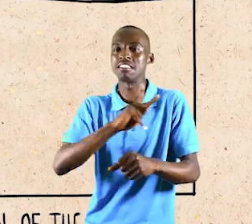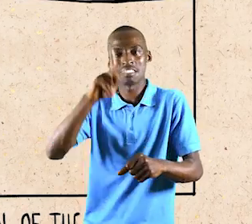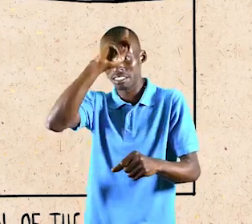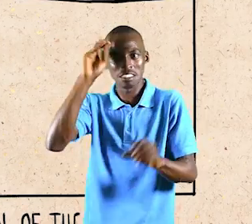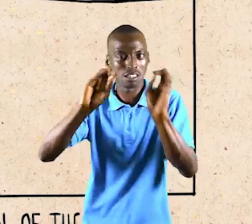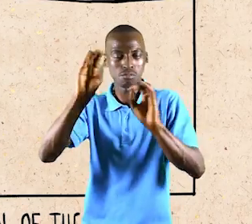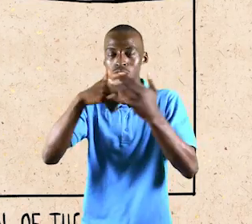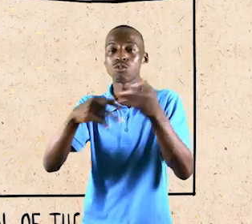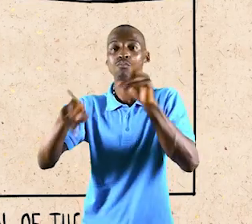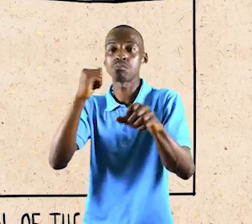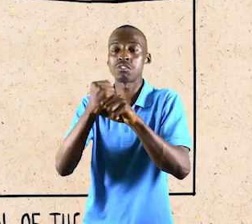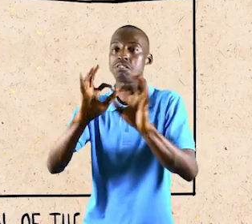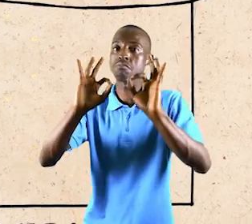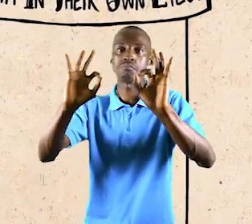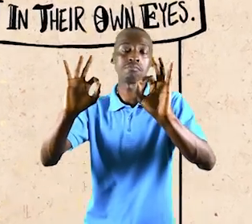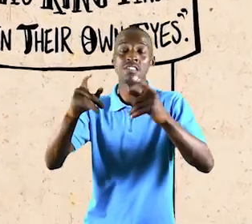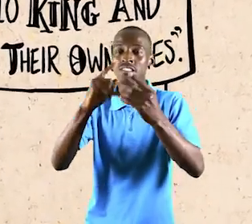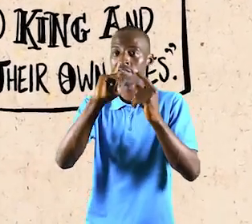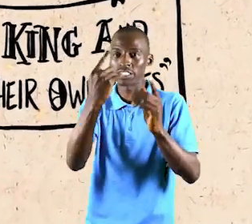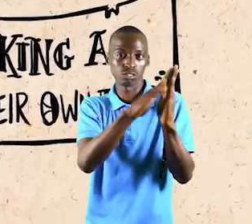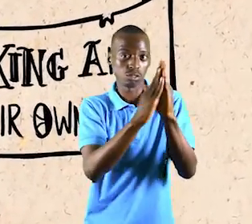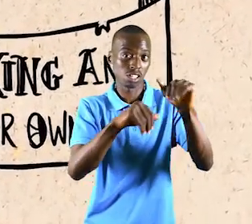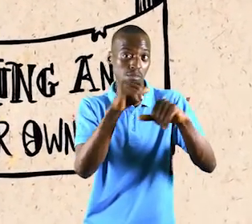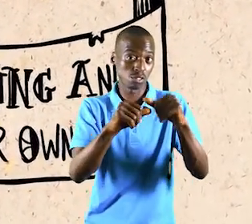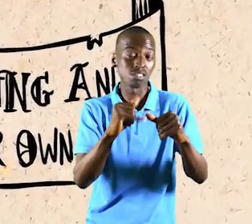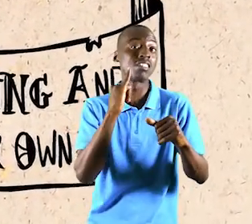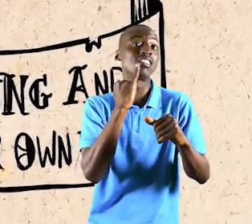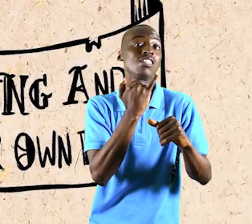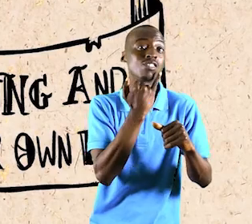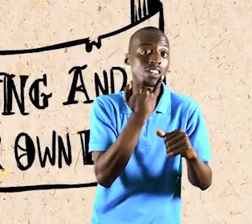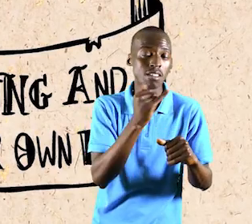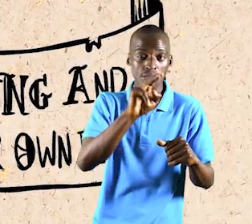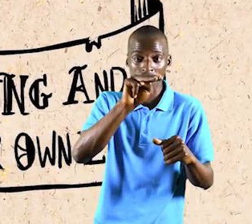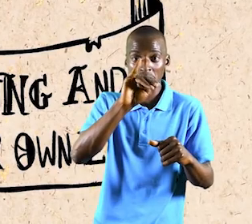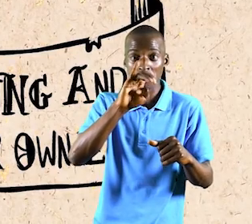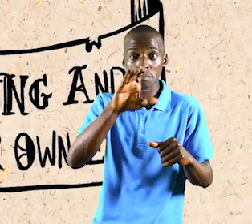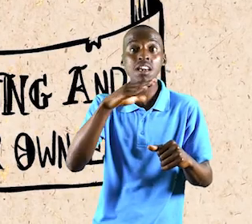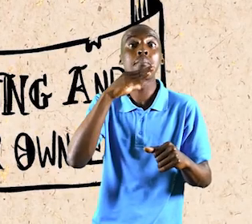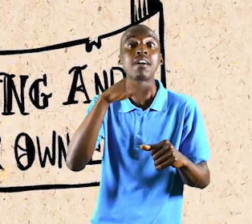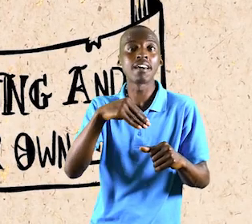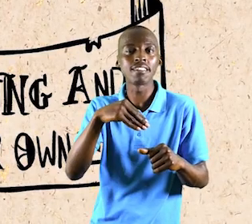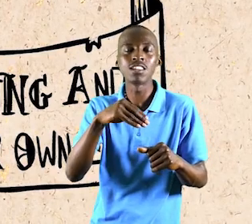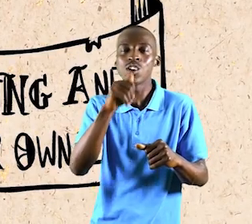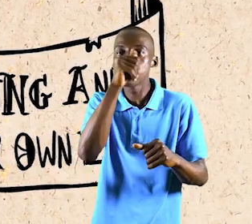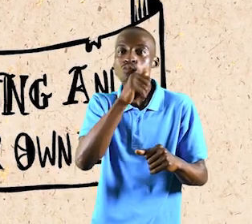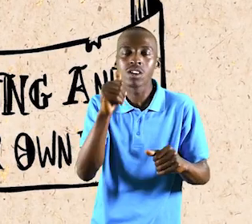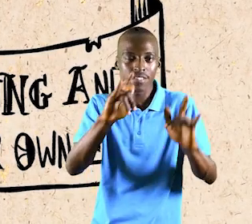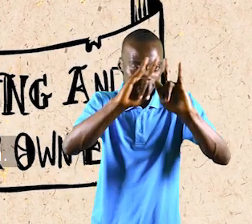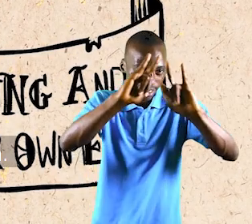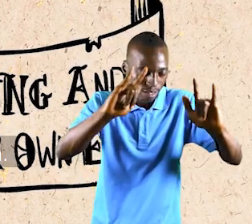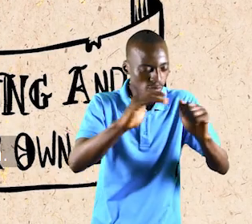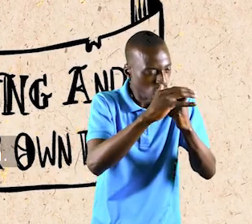was right in their own eyes. The first story is about an Israelite named Micah who builds a private temple to an